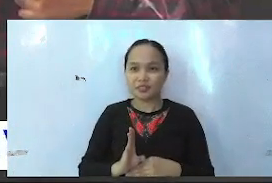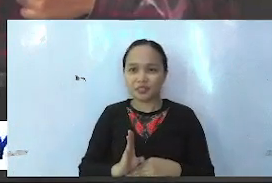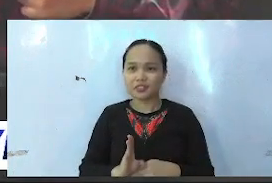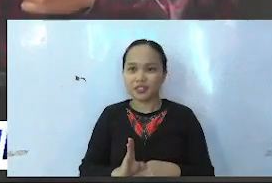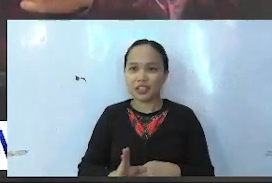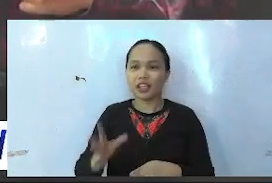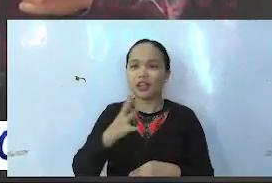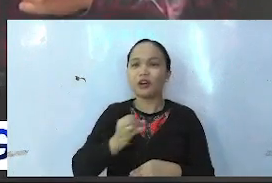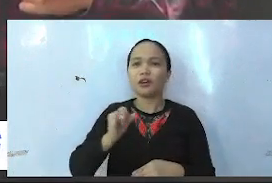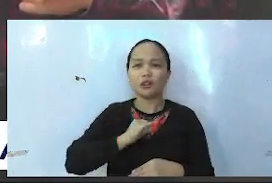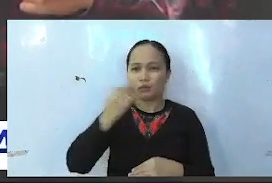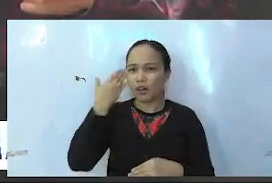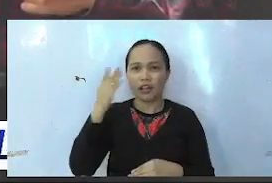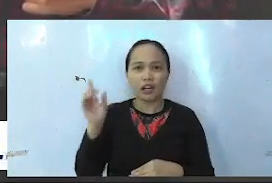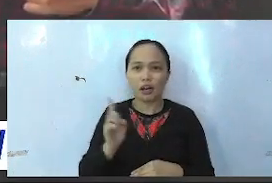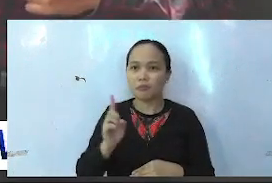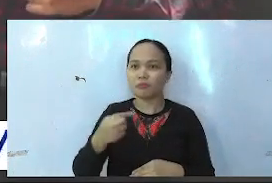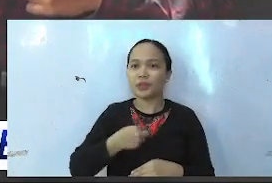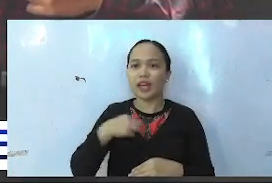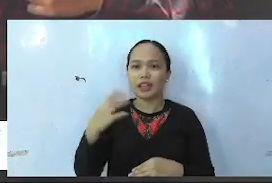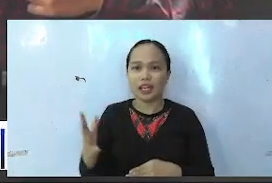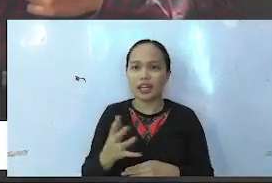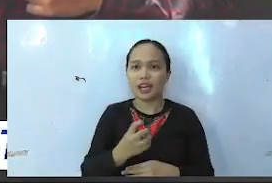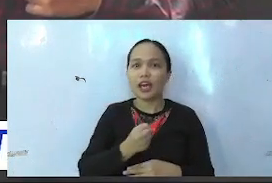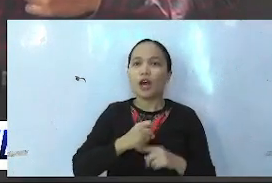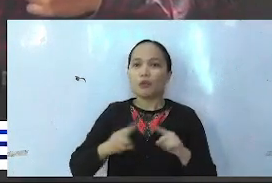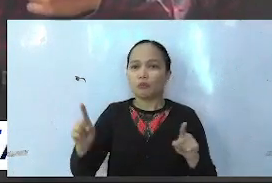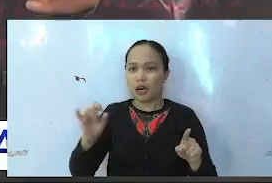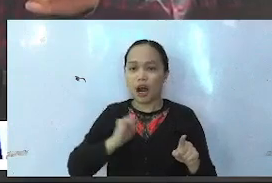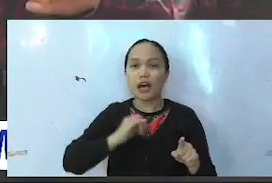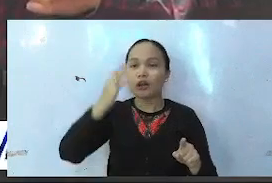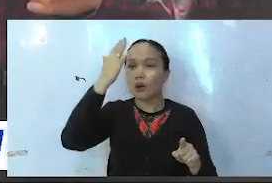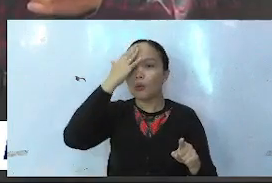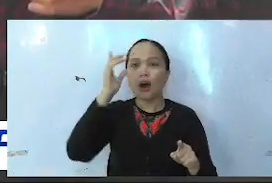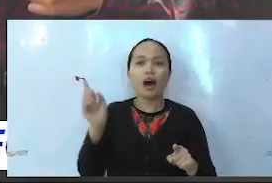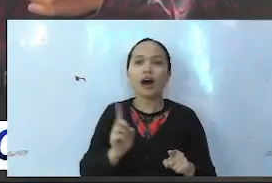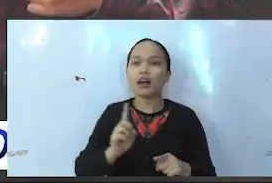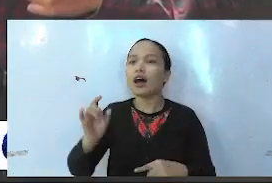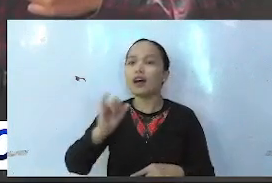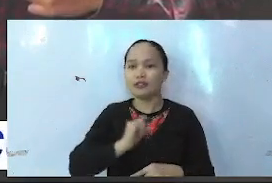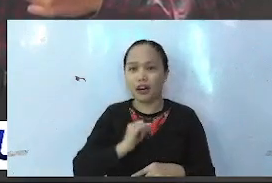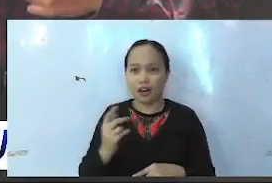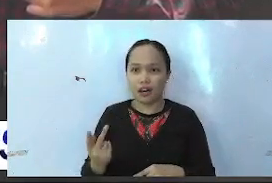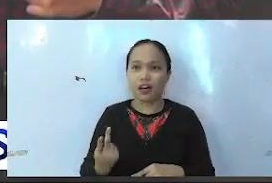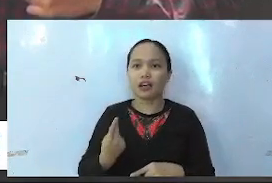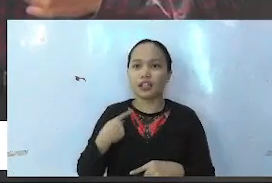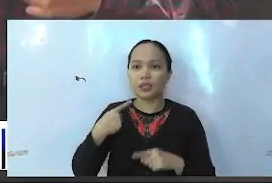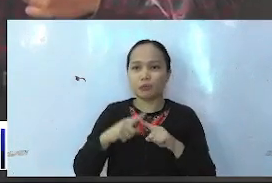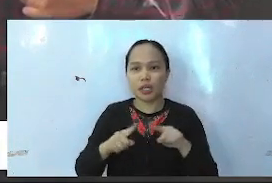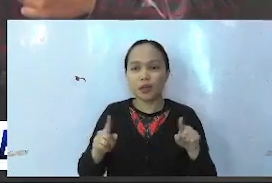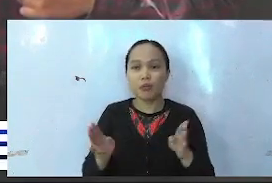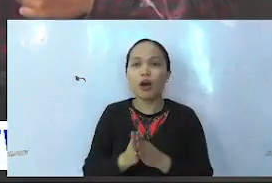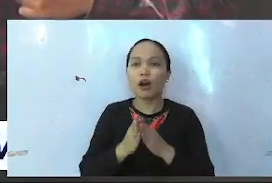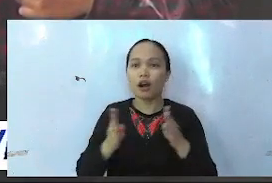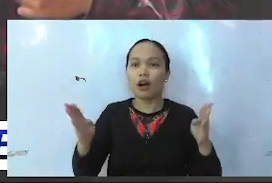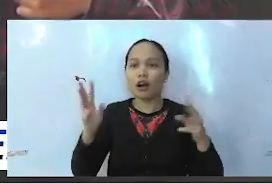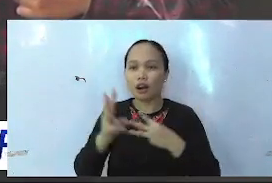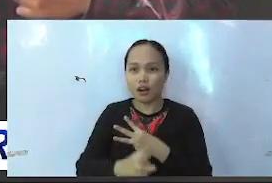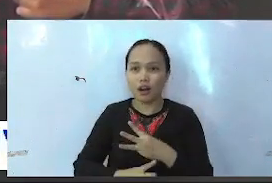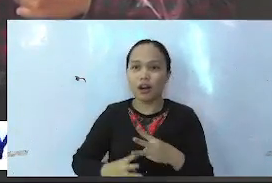God. I don't know what all I'm getting, but I know what I want. Big